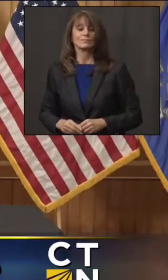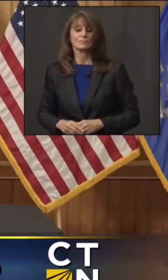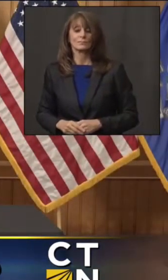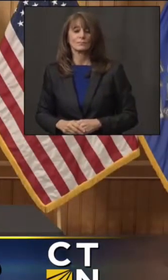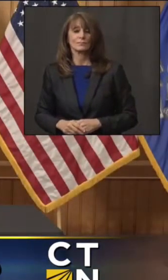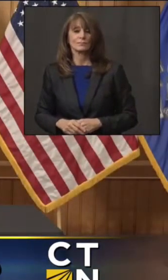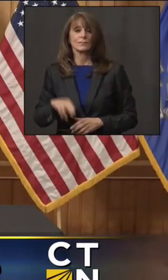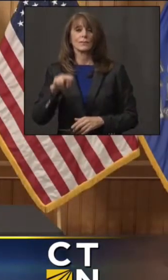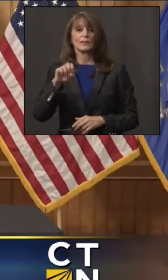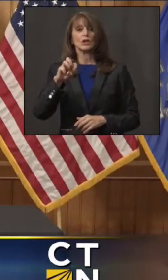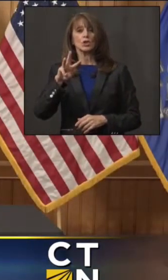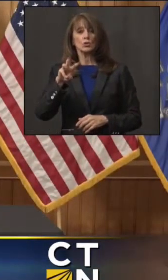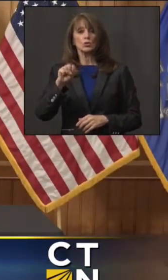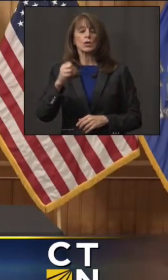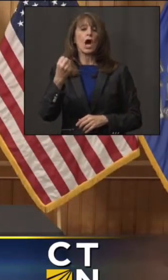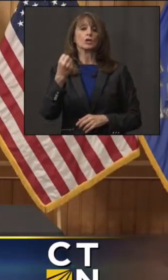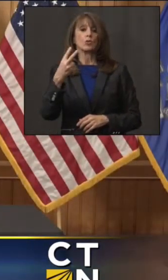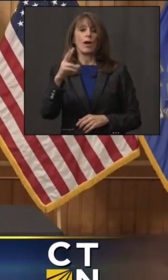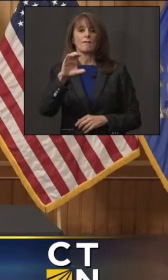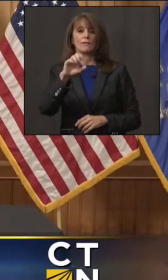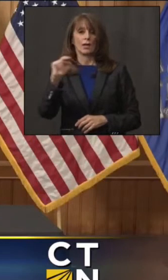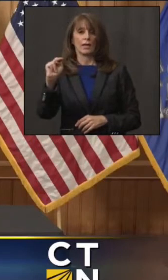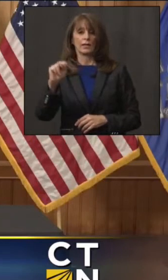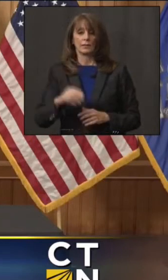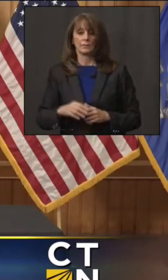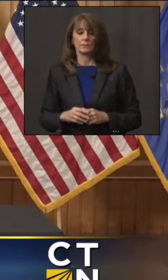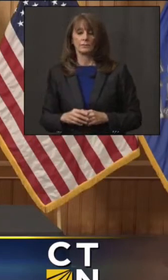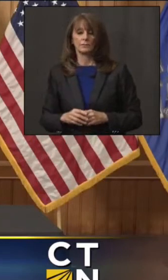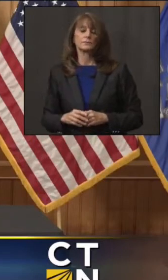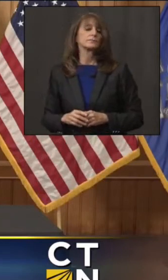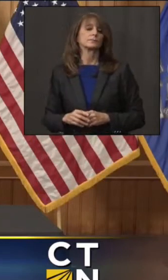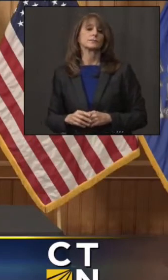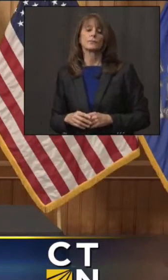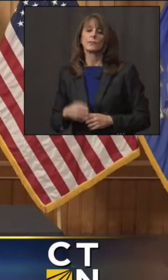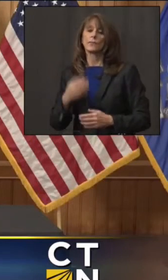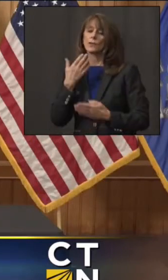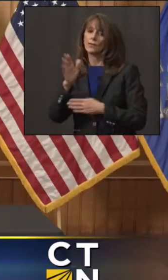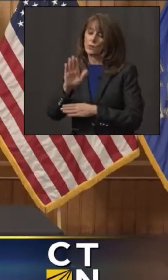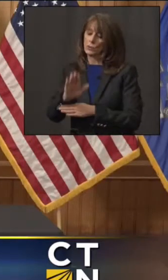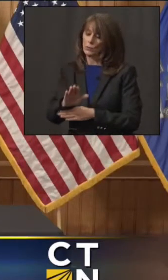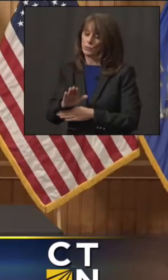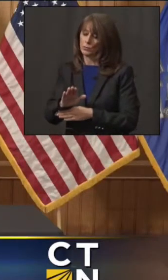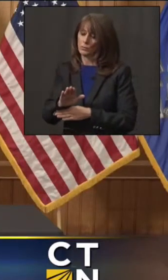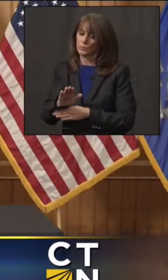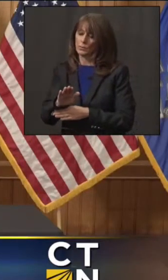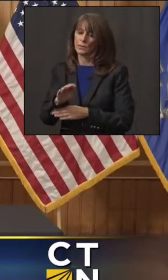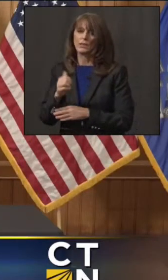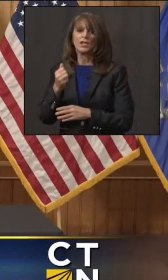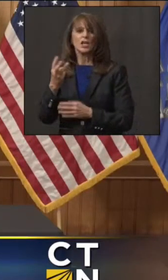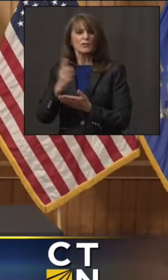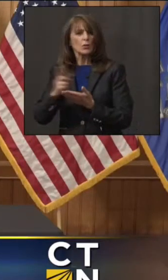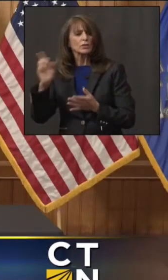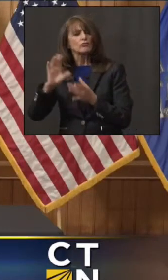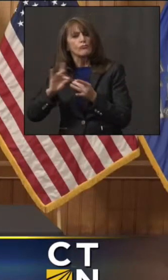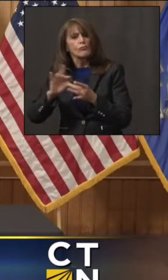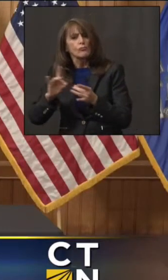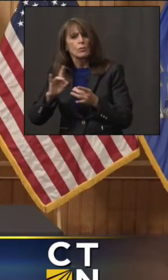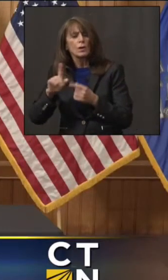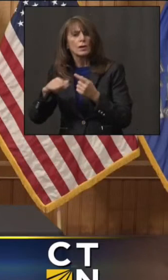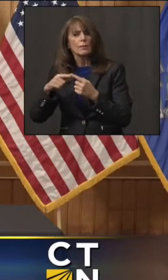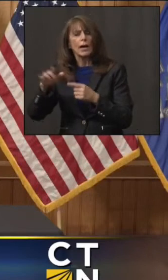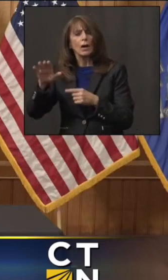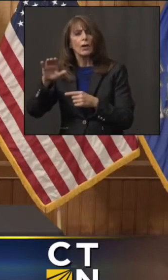News 12 Connecticut. Good afternoon. A few weeks ago, we were seeing lots of reports in Fairfield County